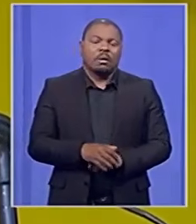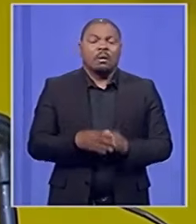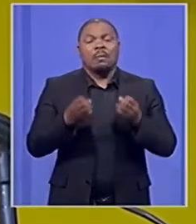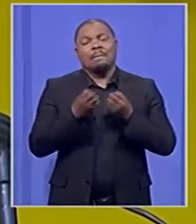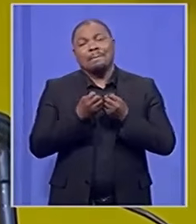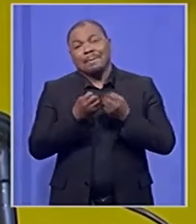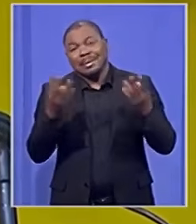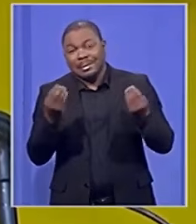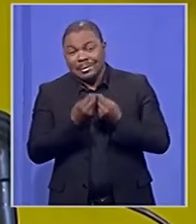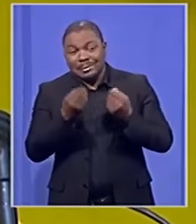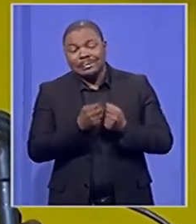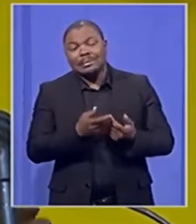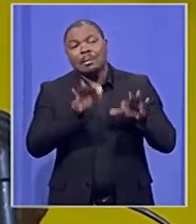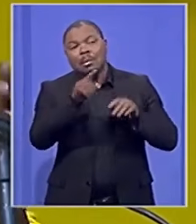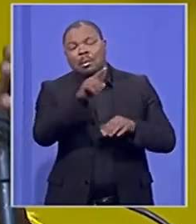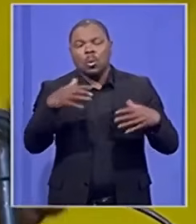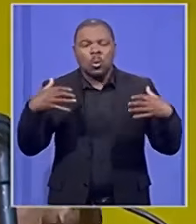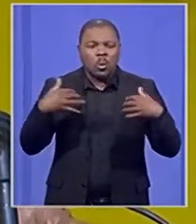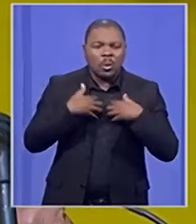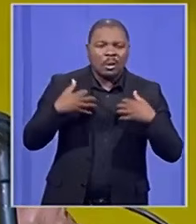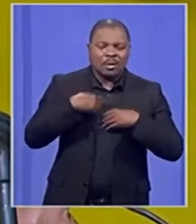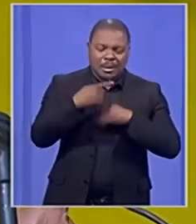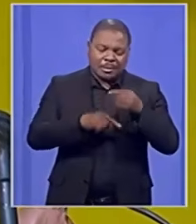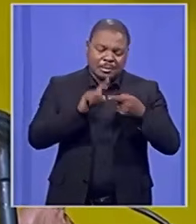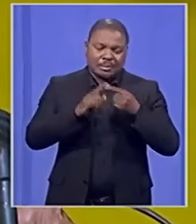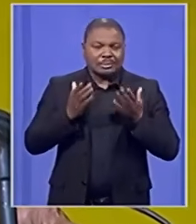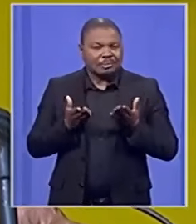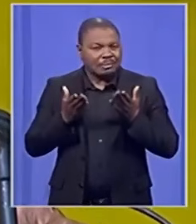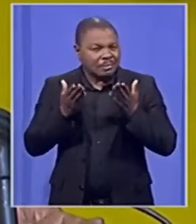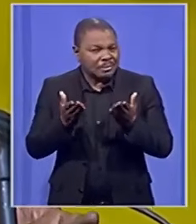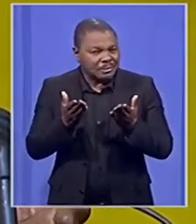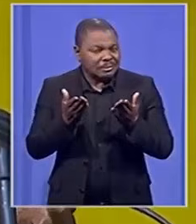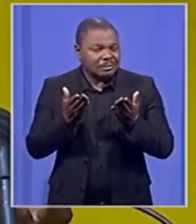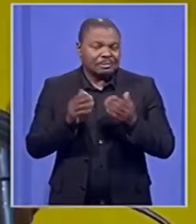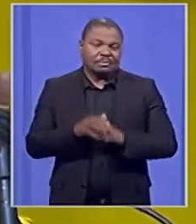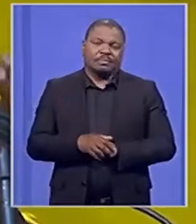troubling our people when it comes to service delivery.